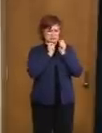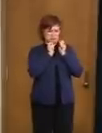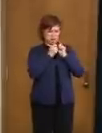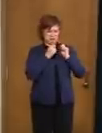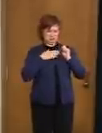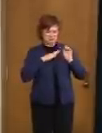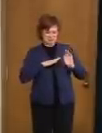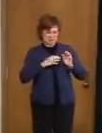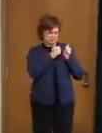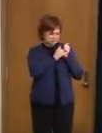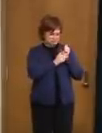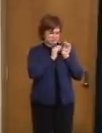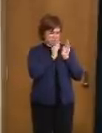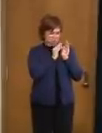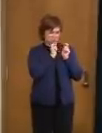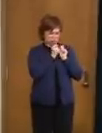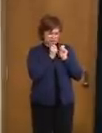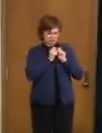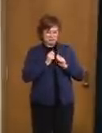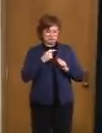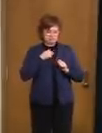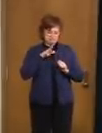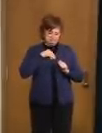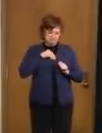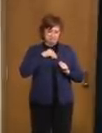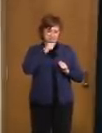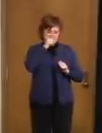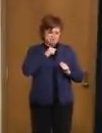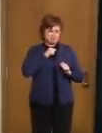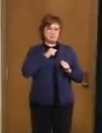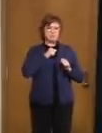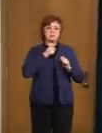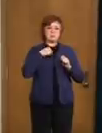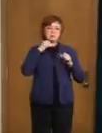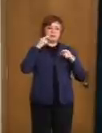has a profound effect on numbers. And we've seen that repeatedly in the past.